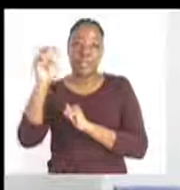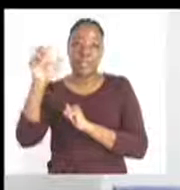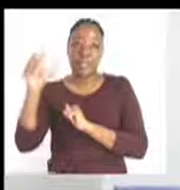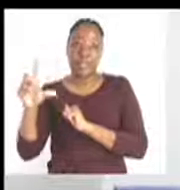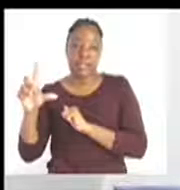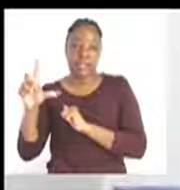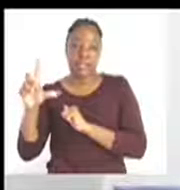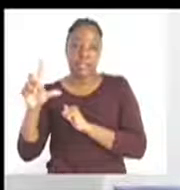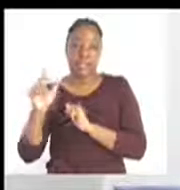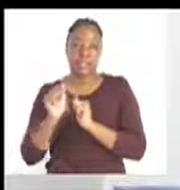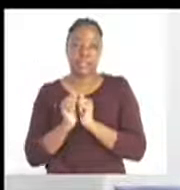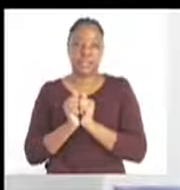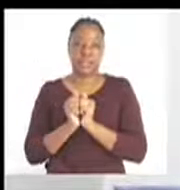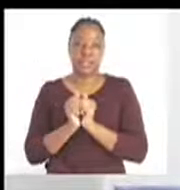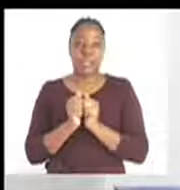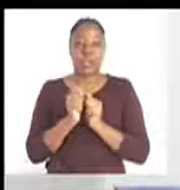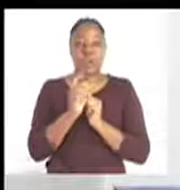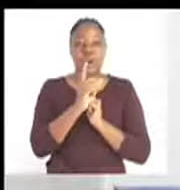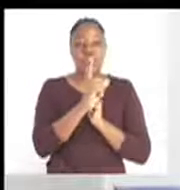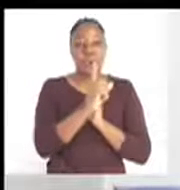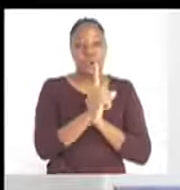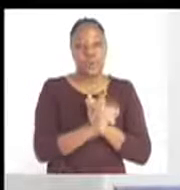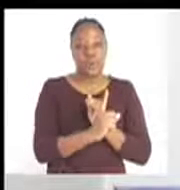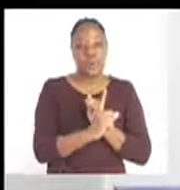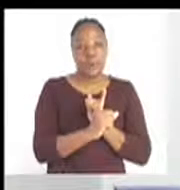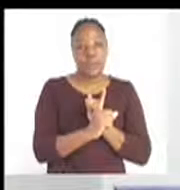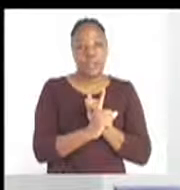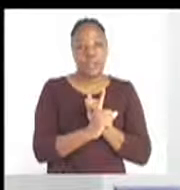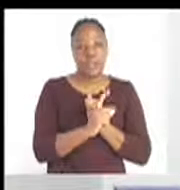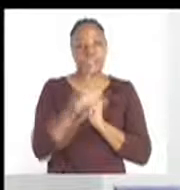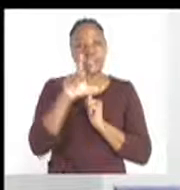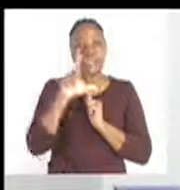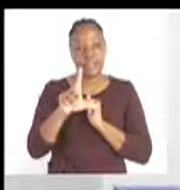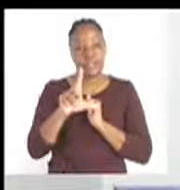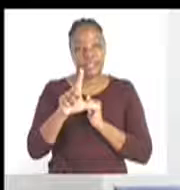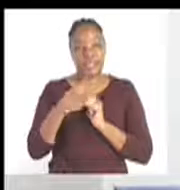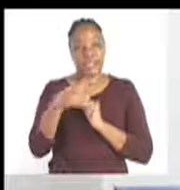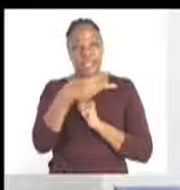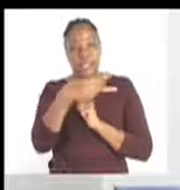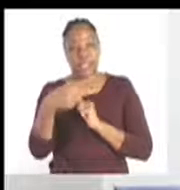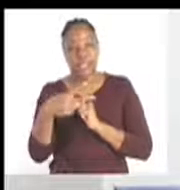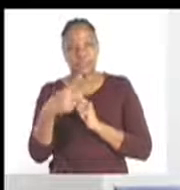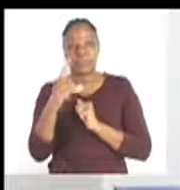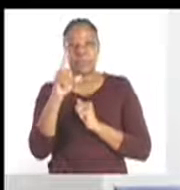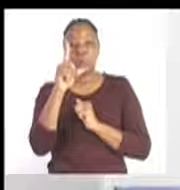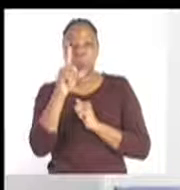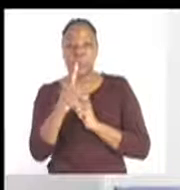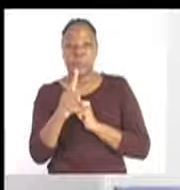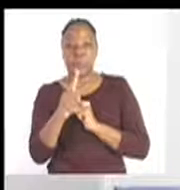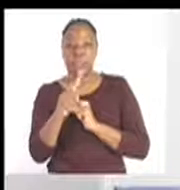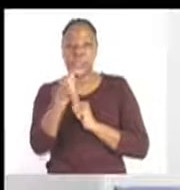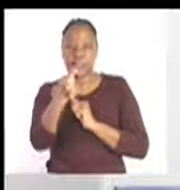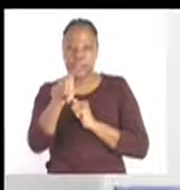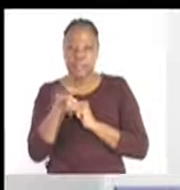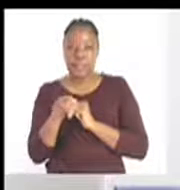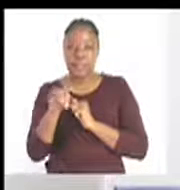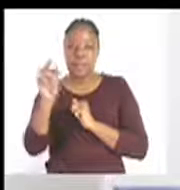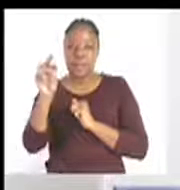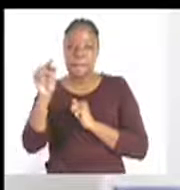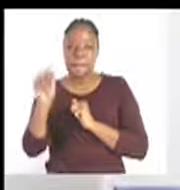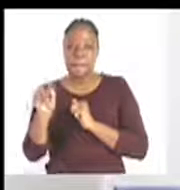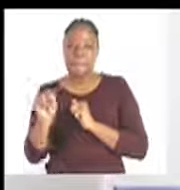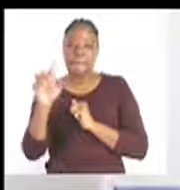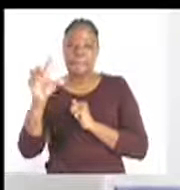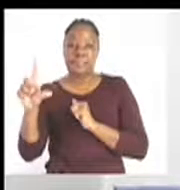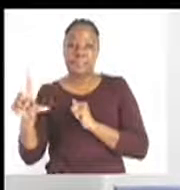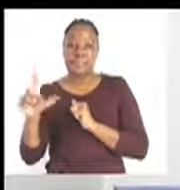Now remember, 1 liter is equal to 1,000 milliliters. So for me